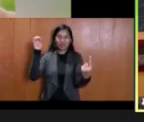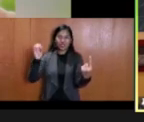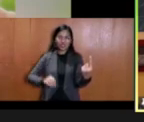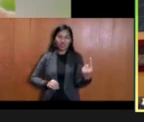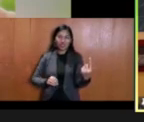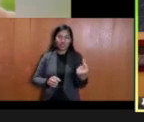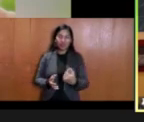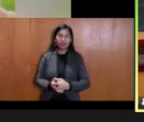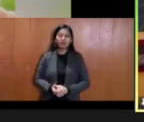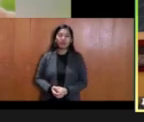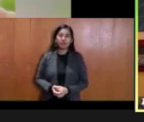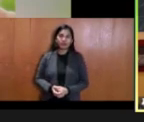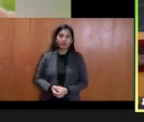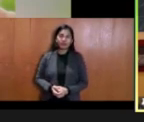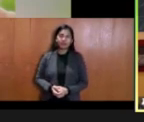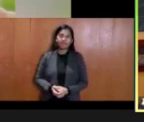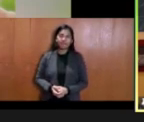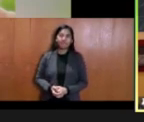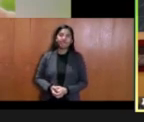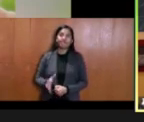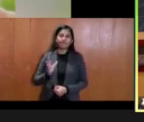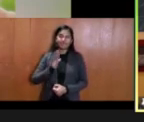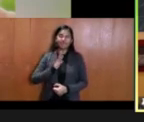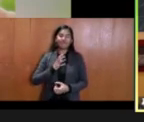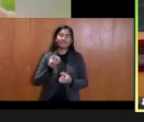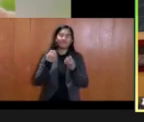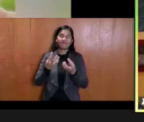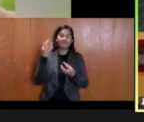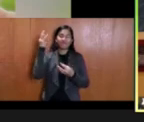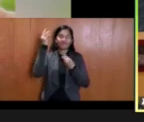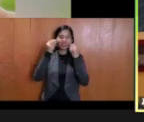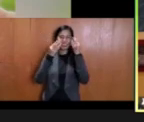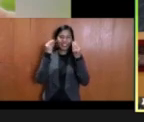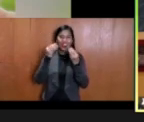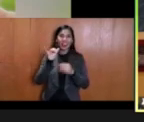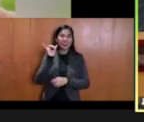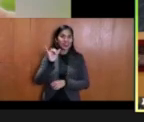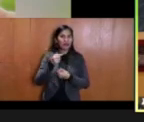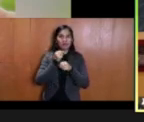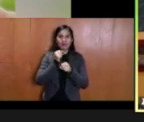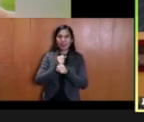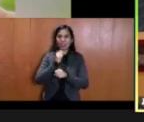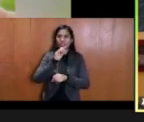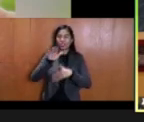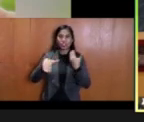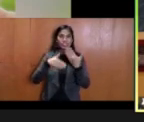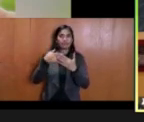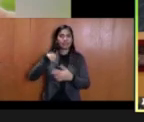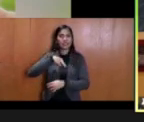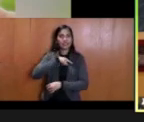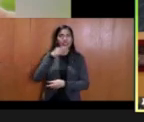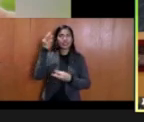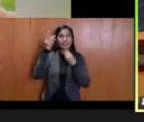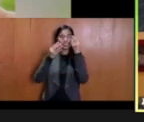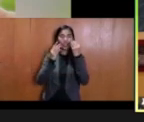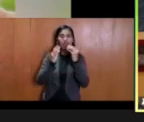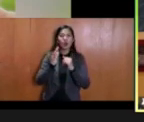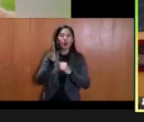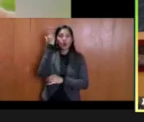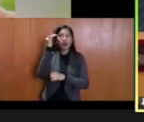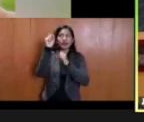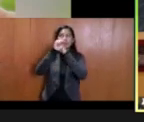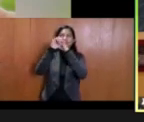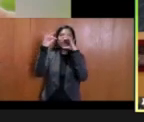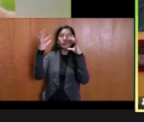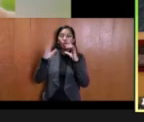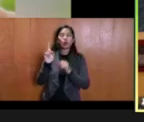All right. Lots to think about. That should make everyone here think why we view ourselves this way, what can be